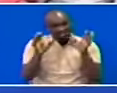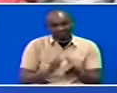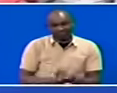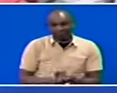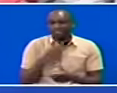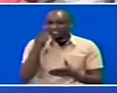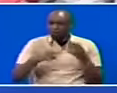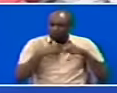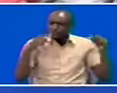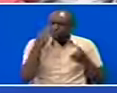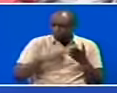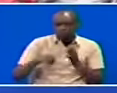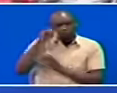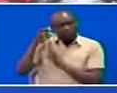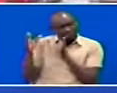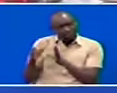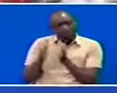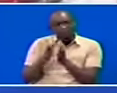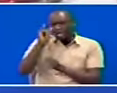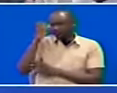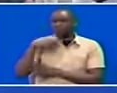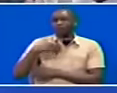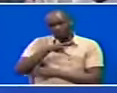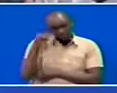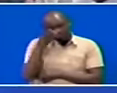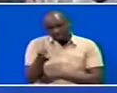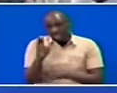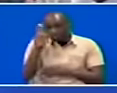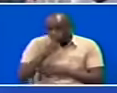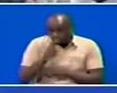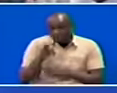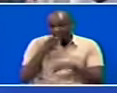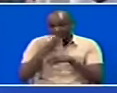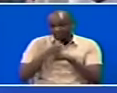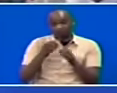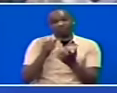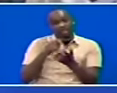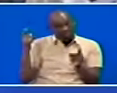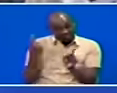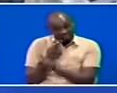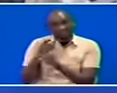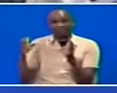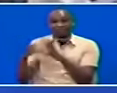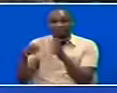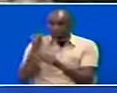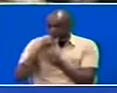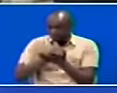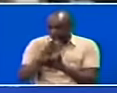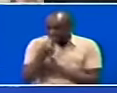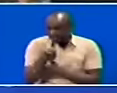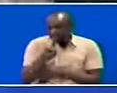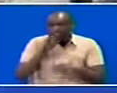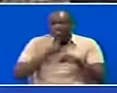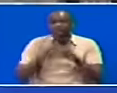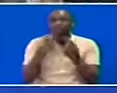accused Jubilee and IEBC of plans to rig elections through allegedly using a friendly firm to audit the voters' register. But speaking at the